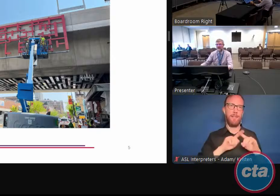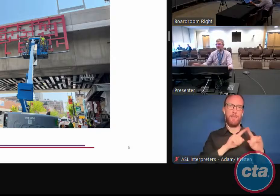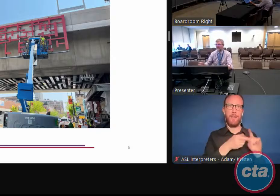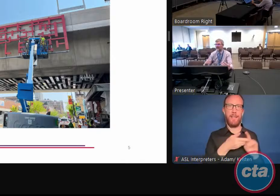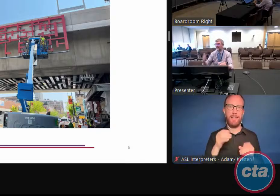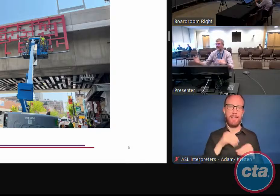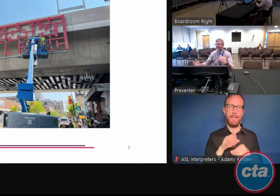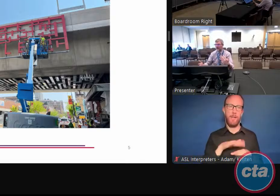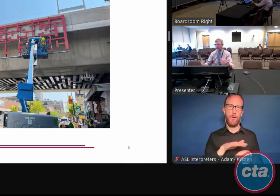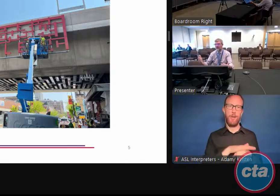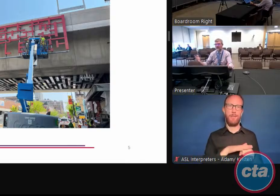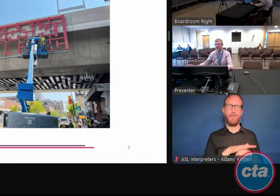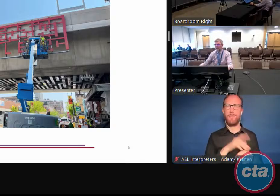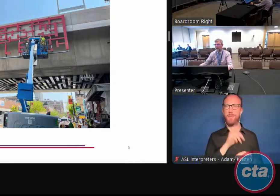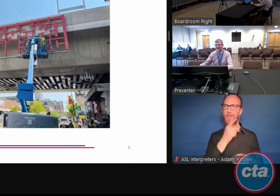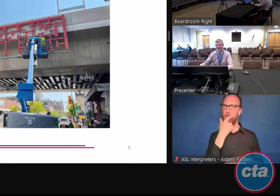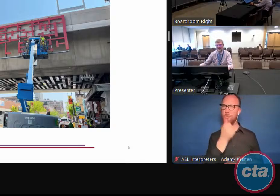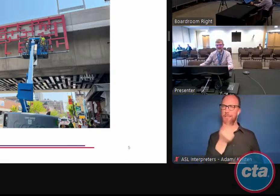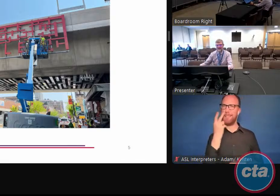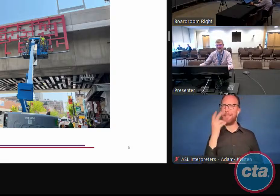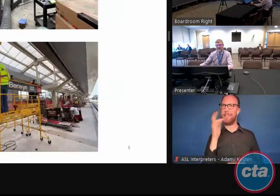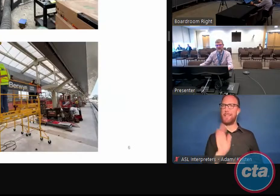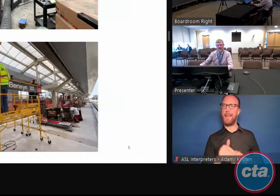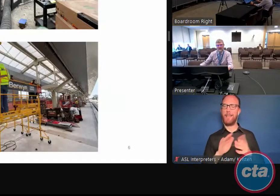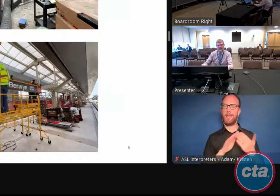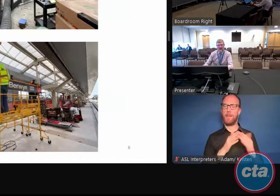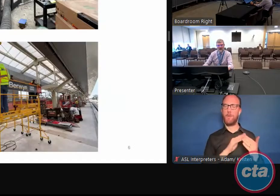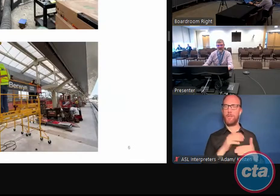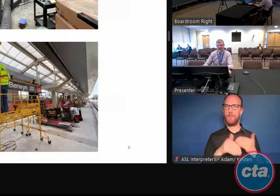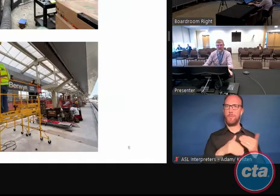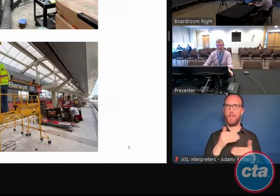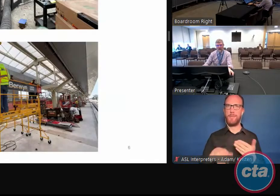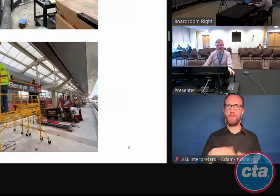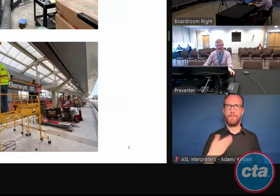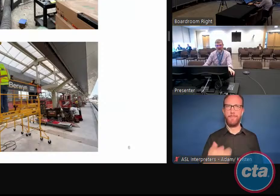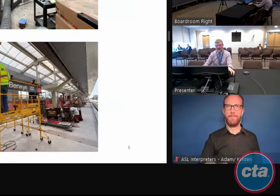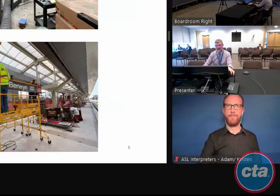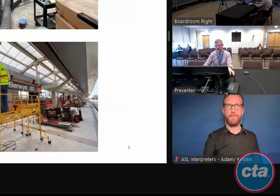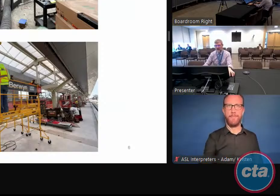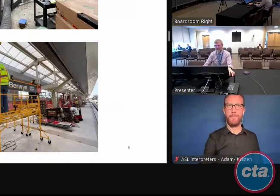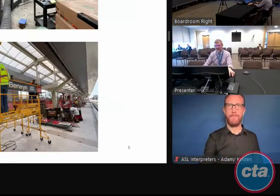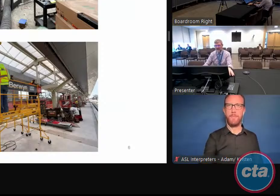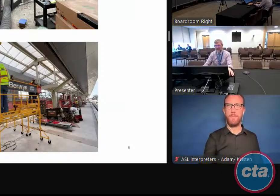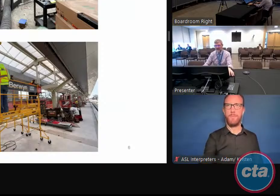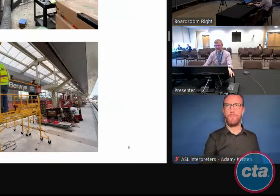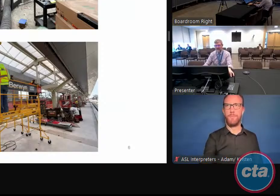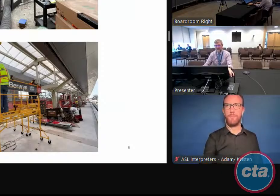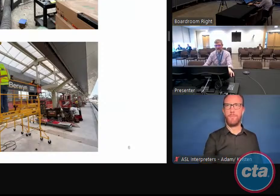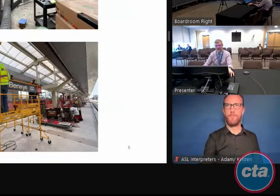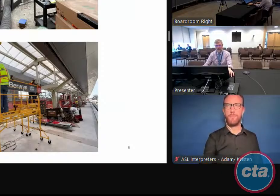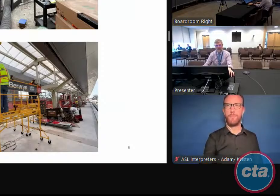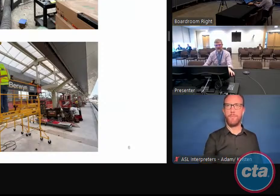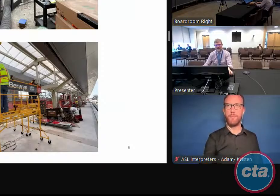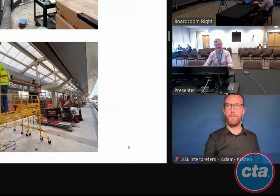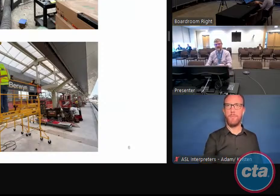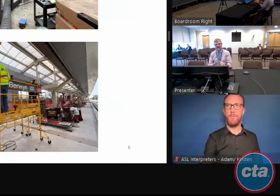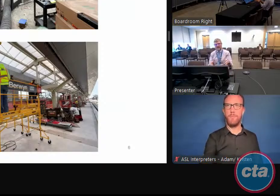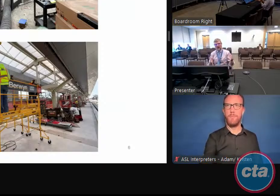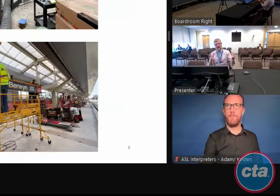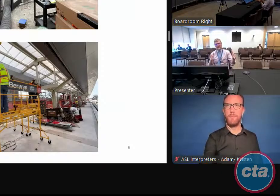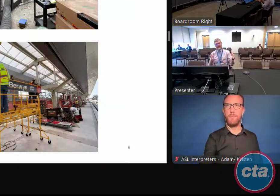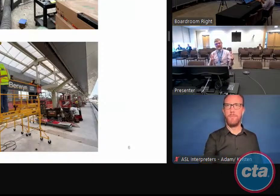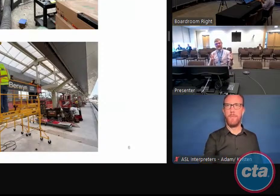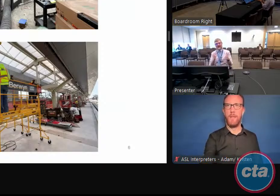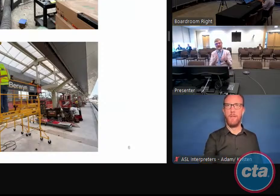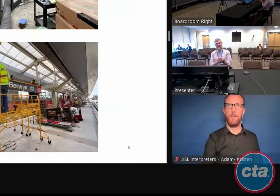has been interesting to see develop in a community process. Here is Berwyn. So one of the key kind of features in Berwyn is this